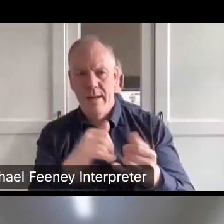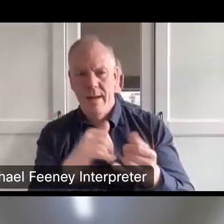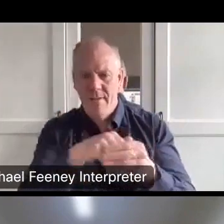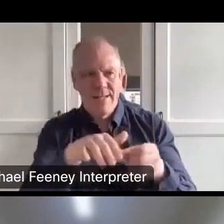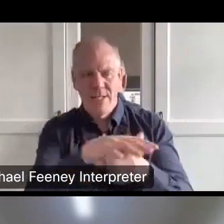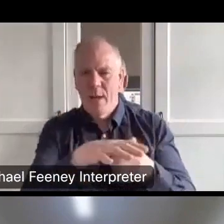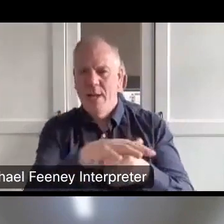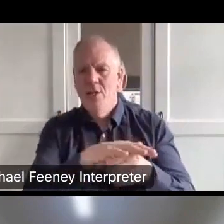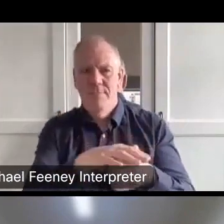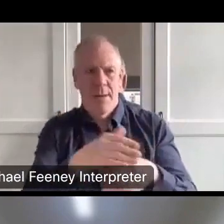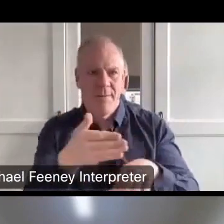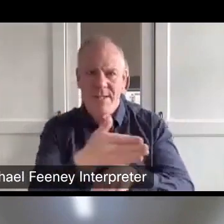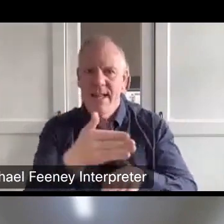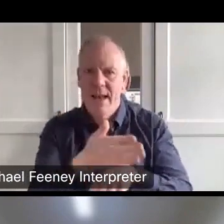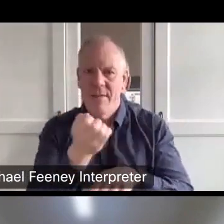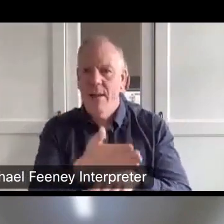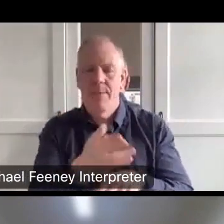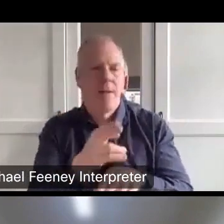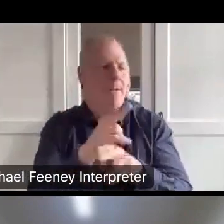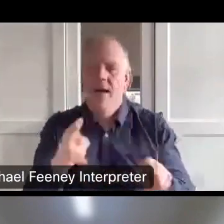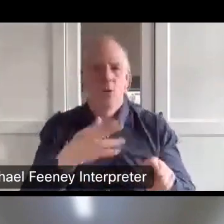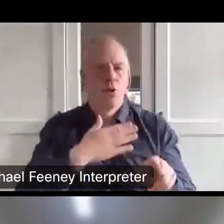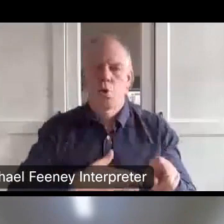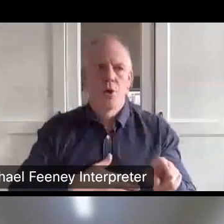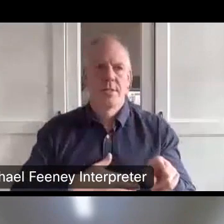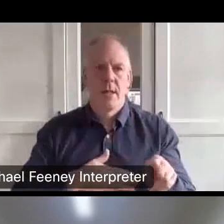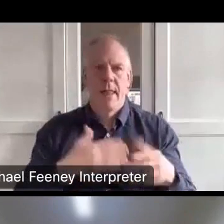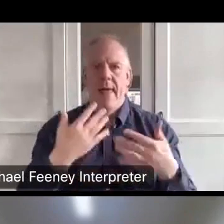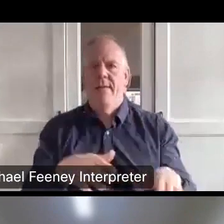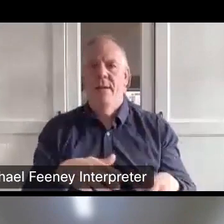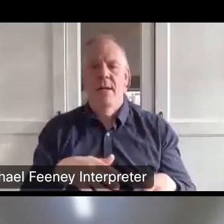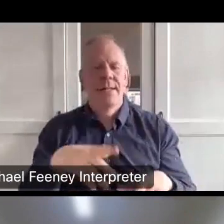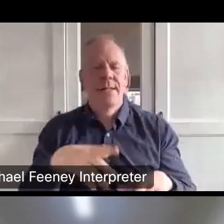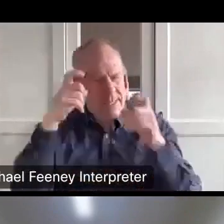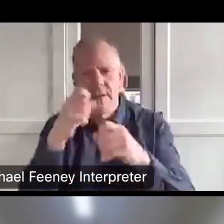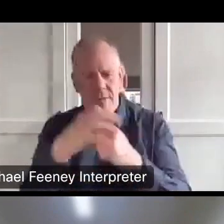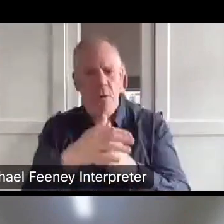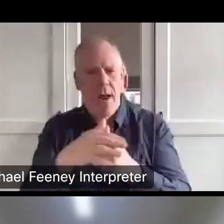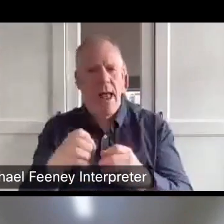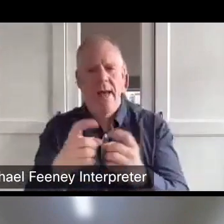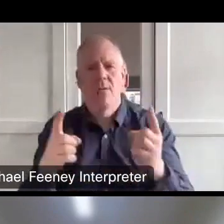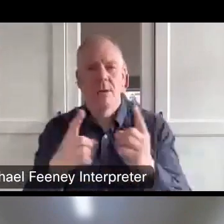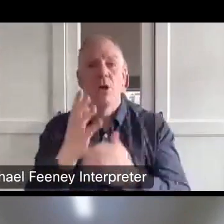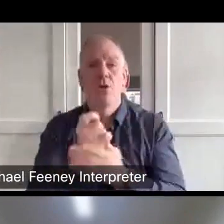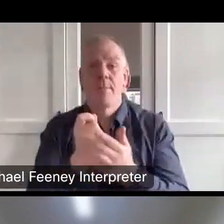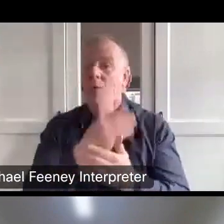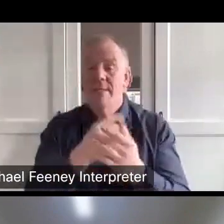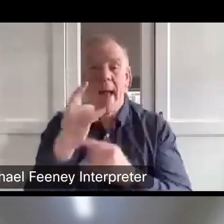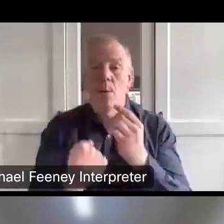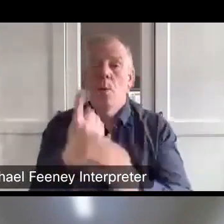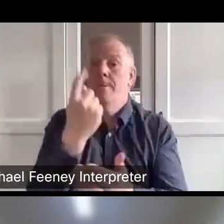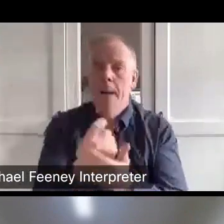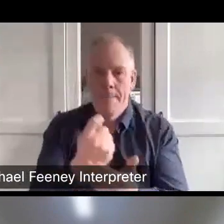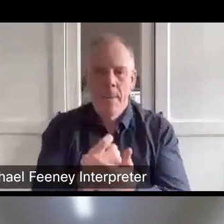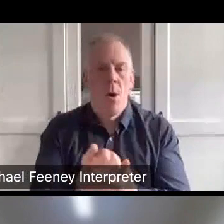circumstances, for our staff. It's not, I mean, it's extremely difficult, and for lots of people, it is something that happens once, or maybe, you know, if